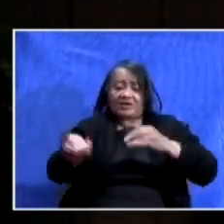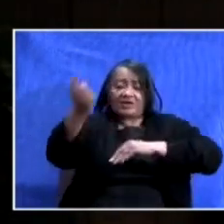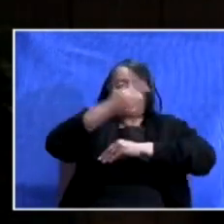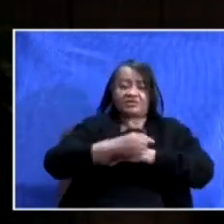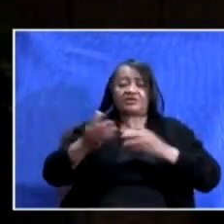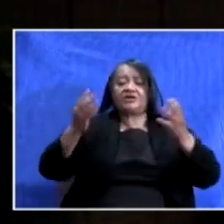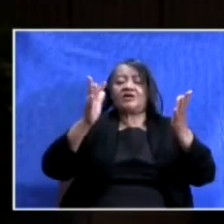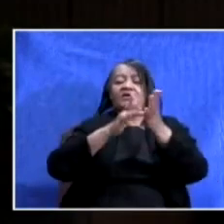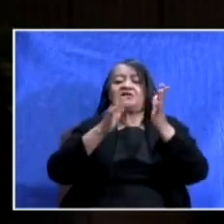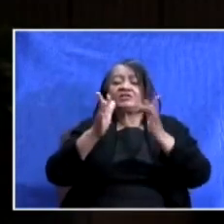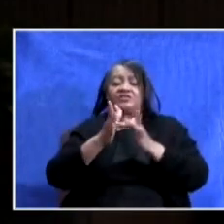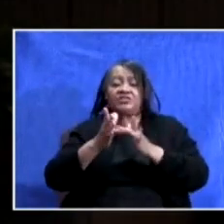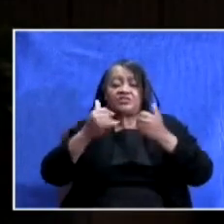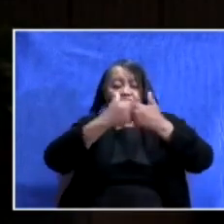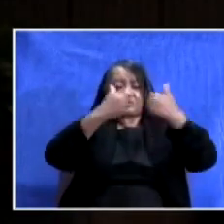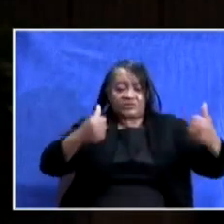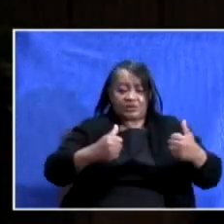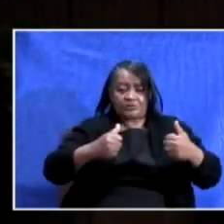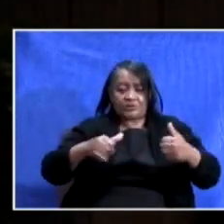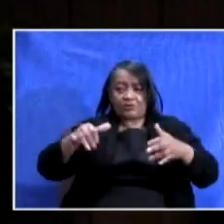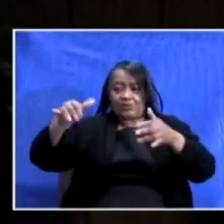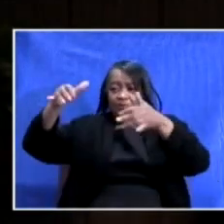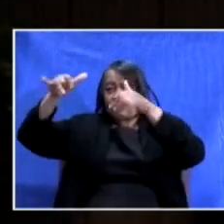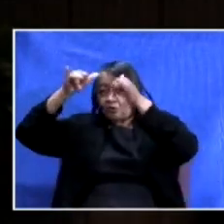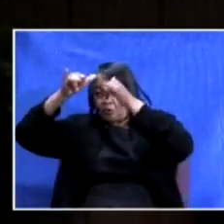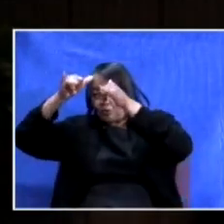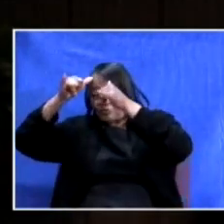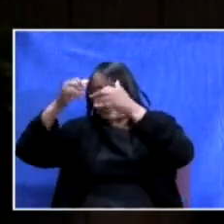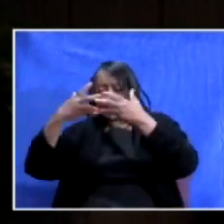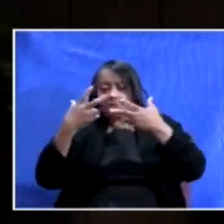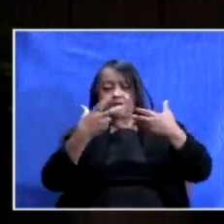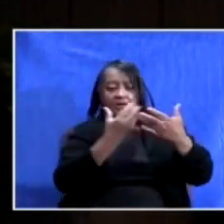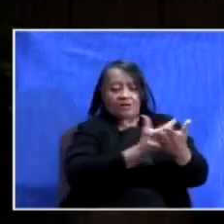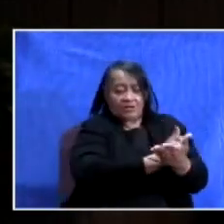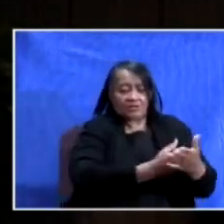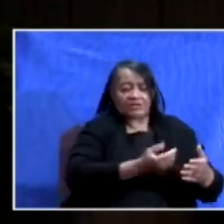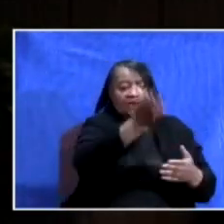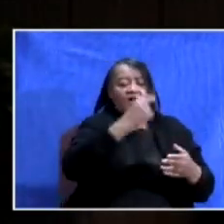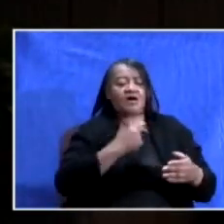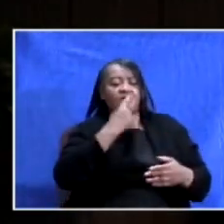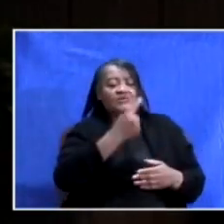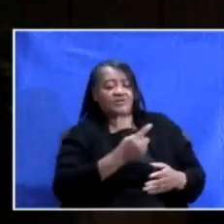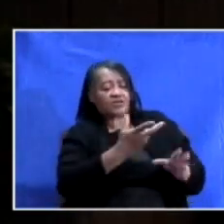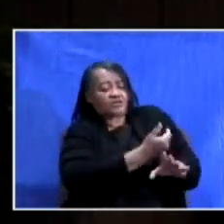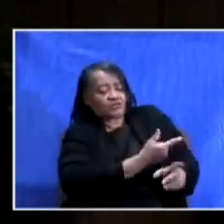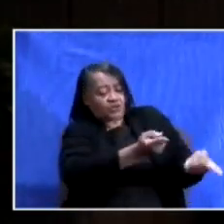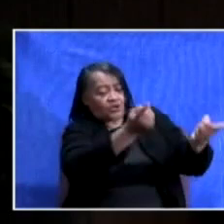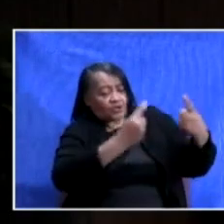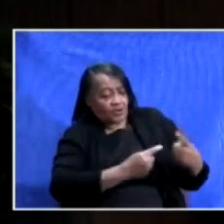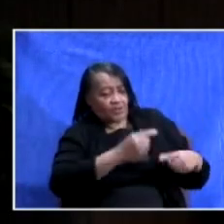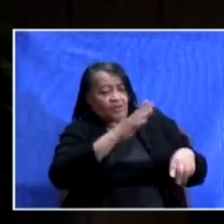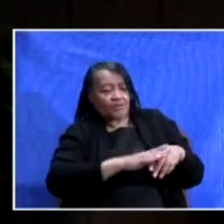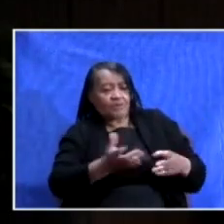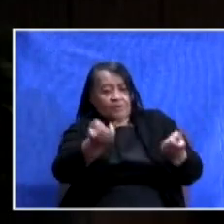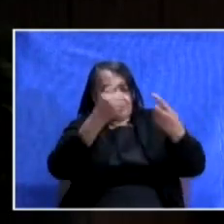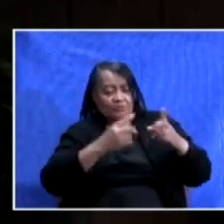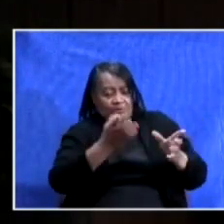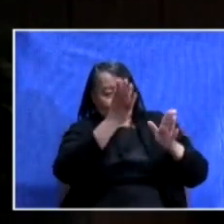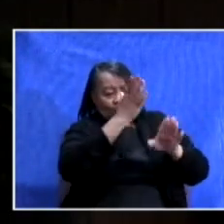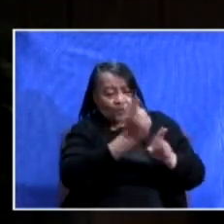goats from the sheep. He will say to the sheep, come and be with me on my right